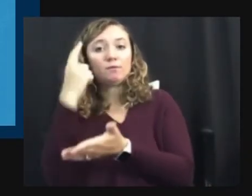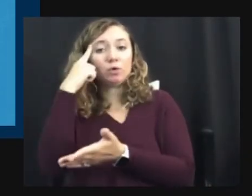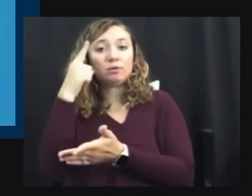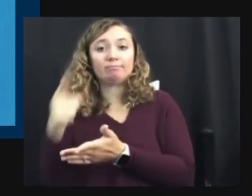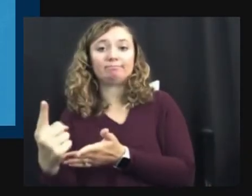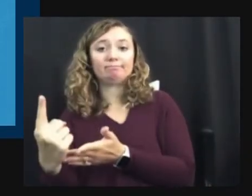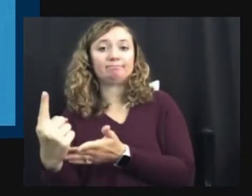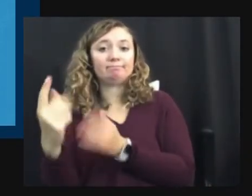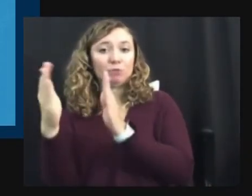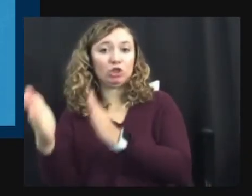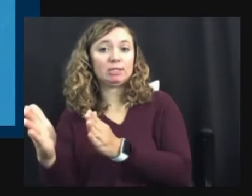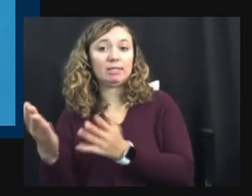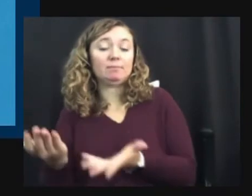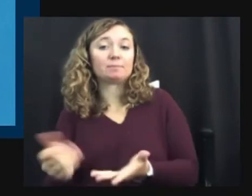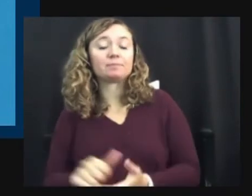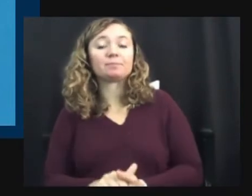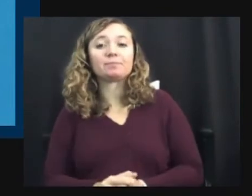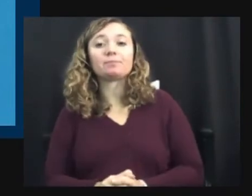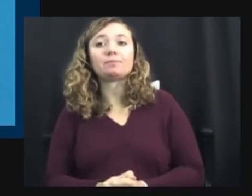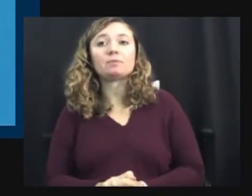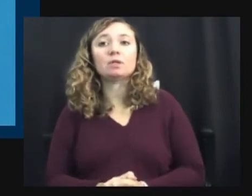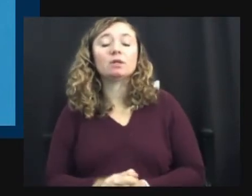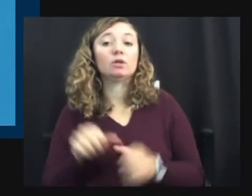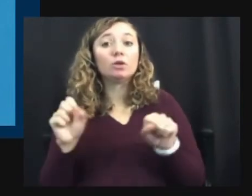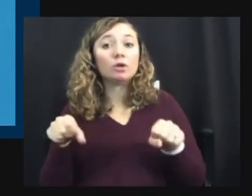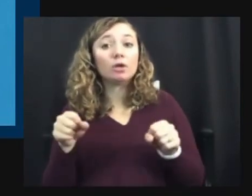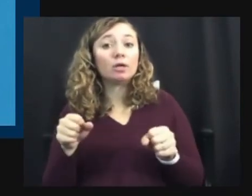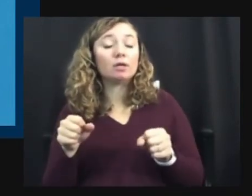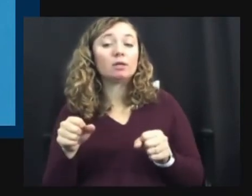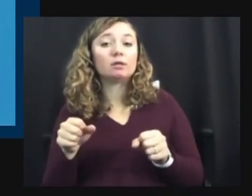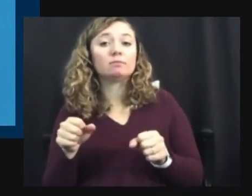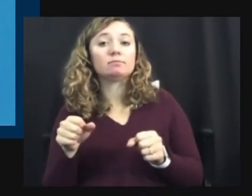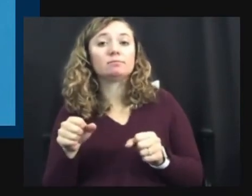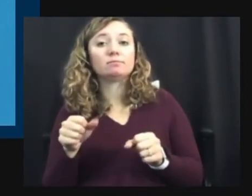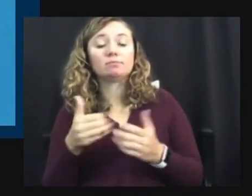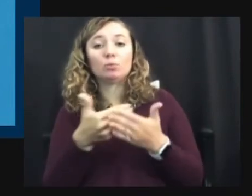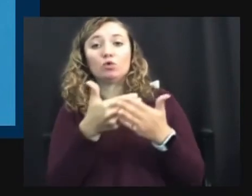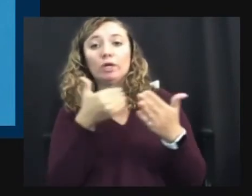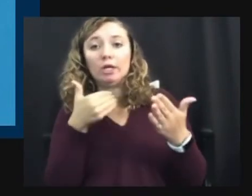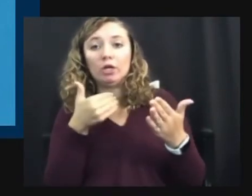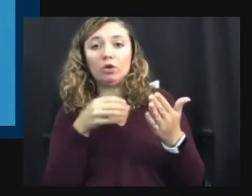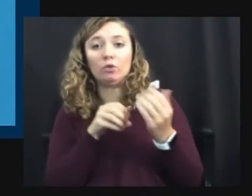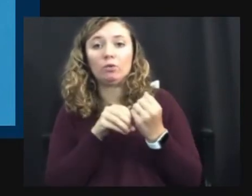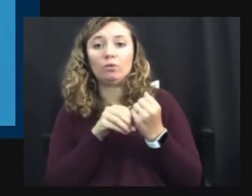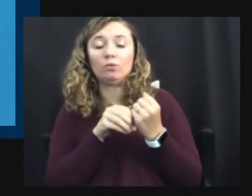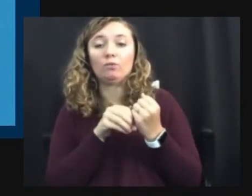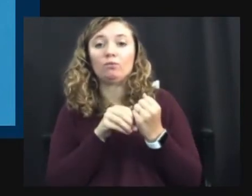could also, pre-record a video to share